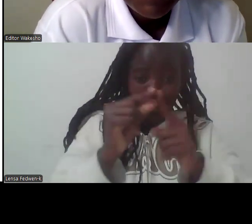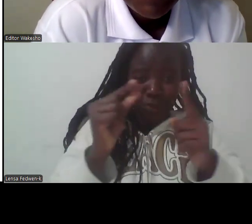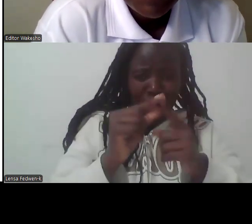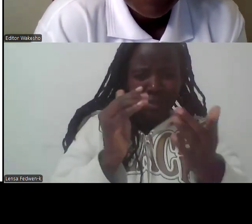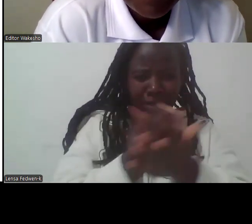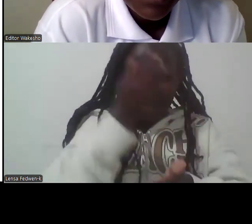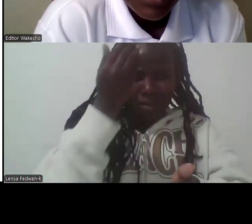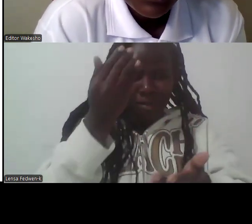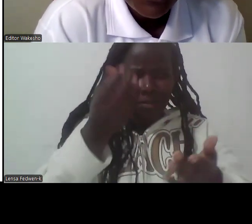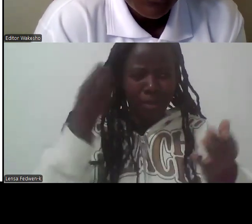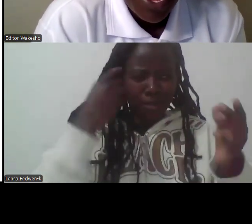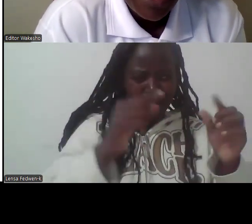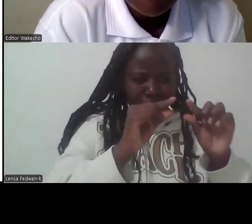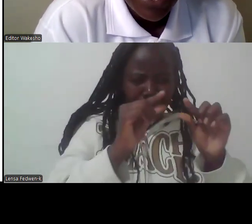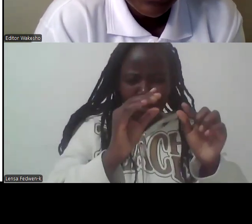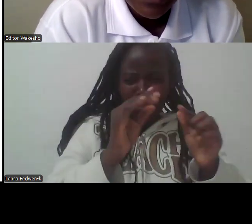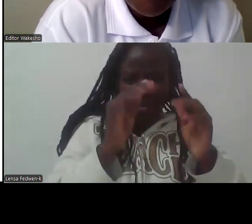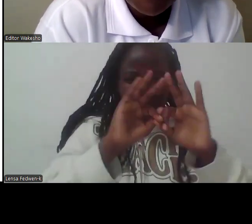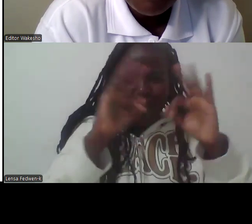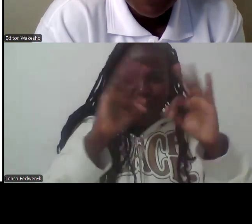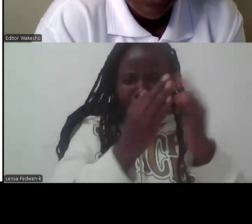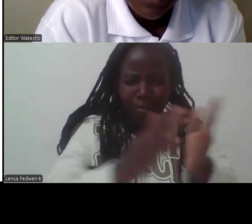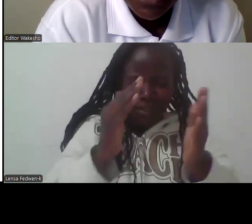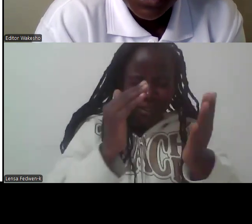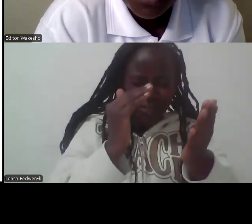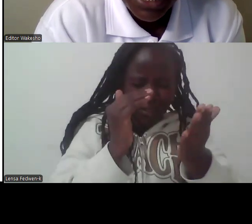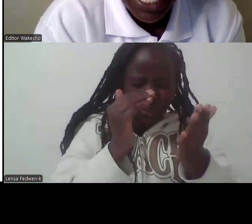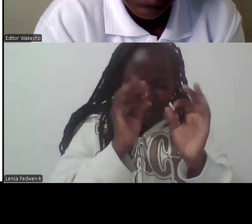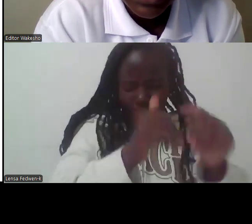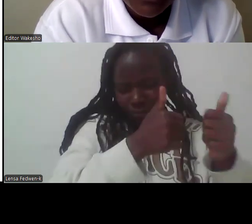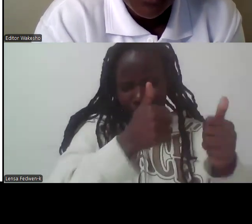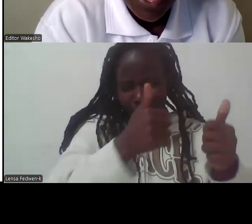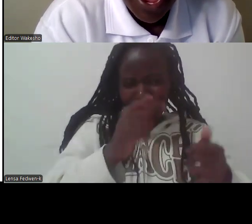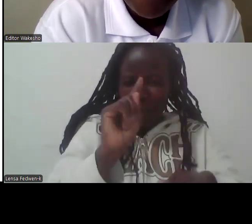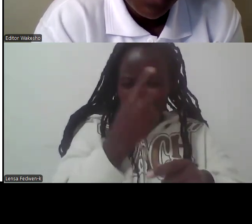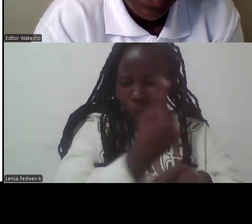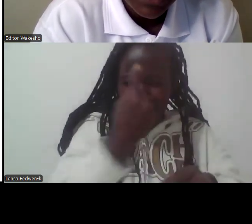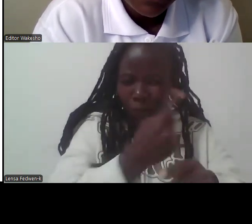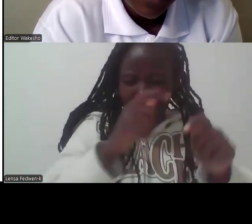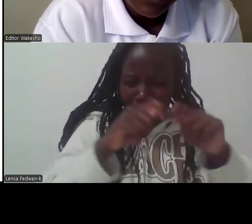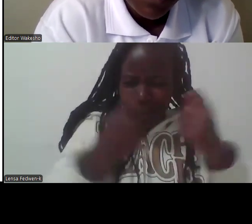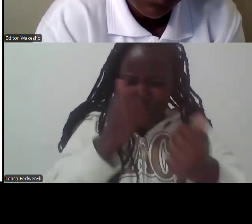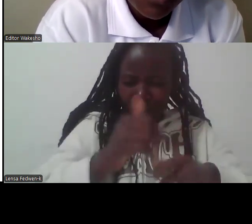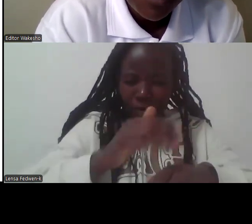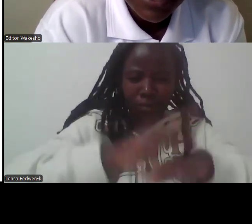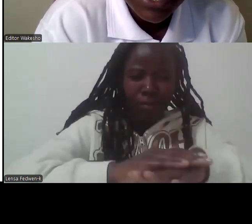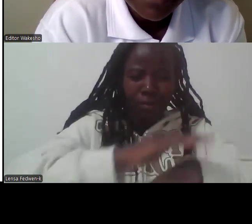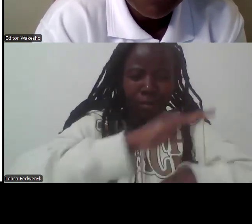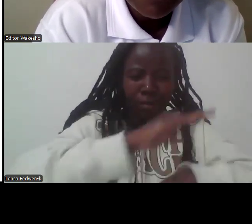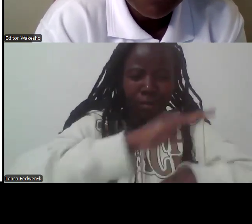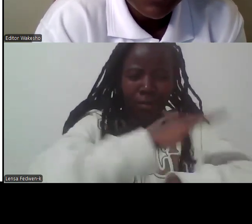much. So I have learned some of them are very new to me. I didn't know about the different methods